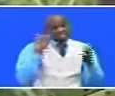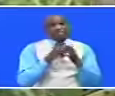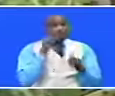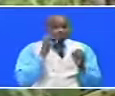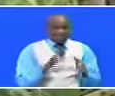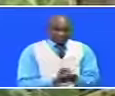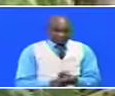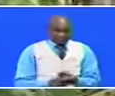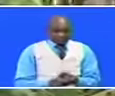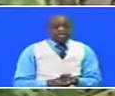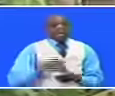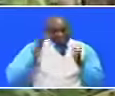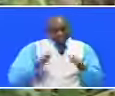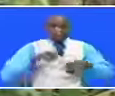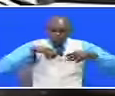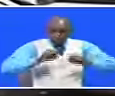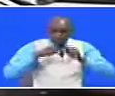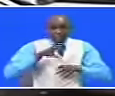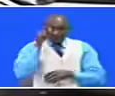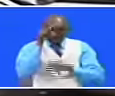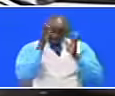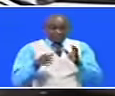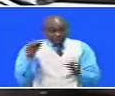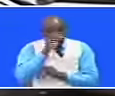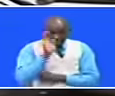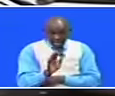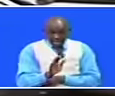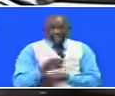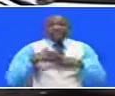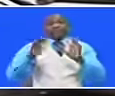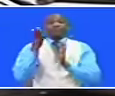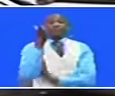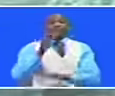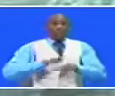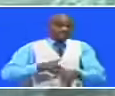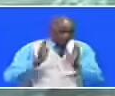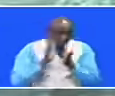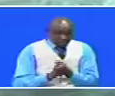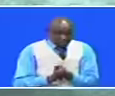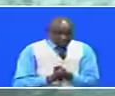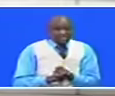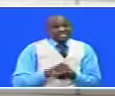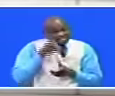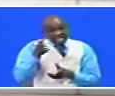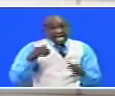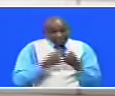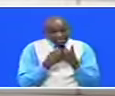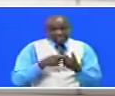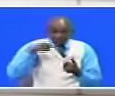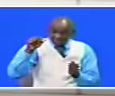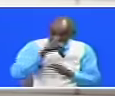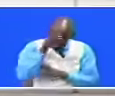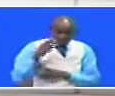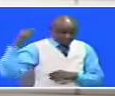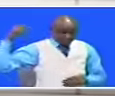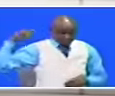A motorcycle rider found Kennedy Kinyanjui's car abandoned by the roadside. Interestingly, his car's rear